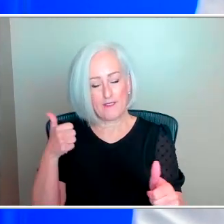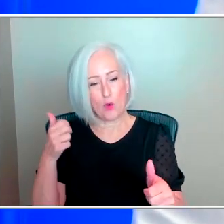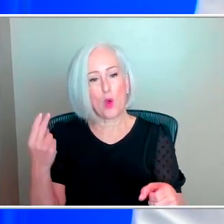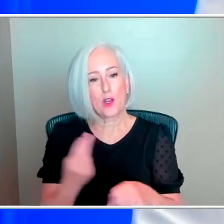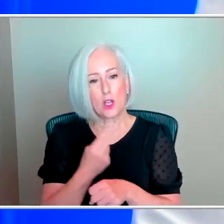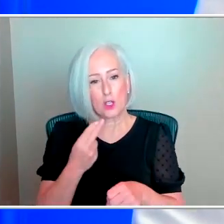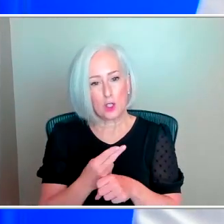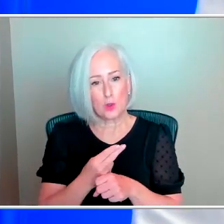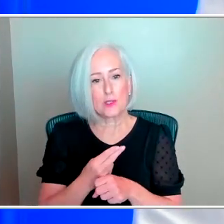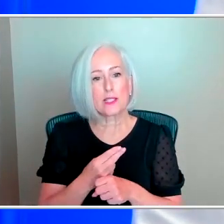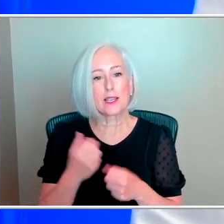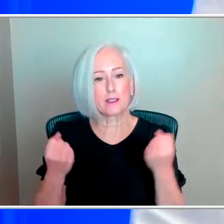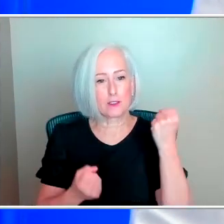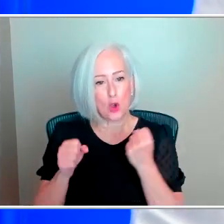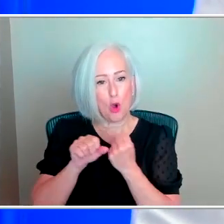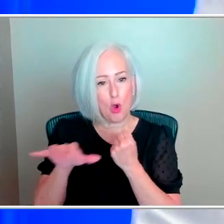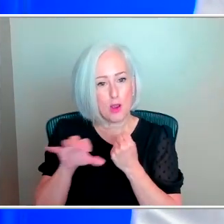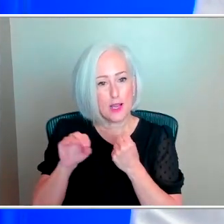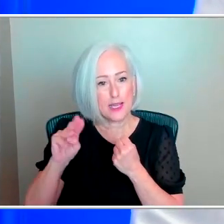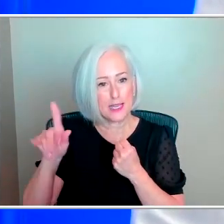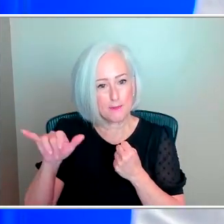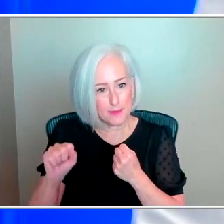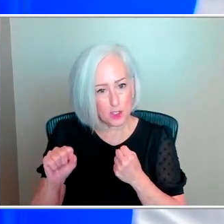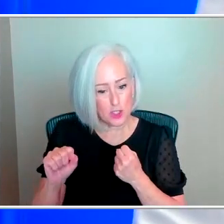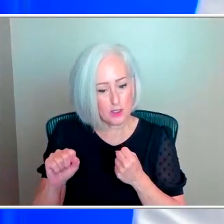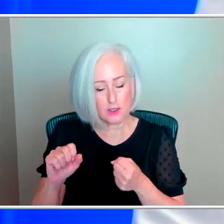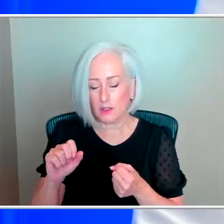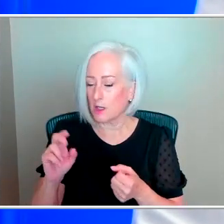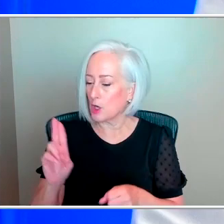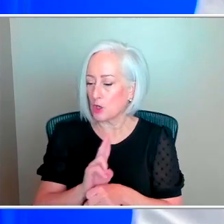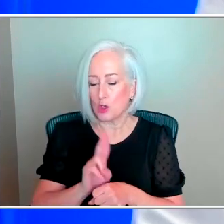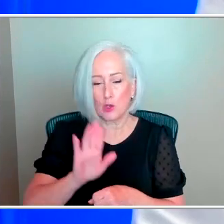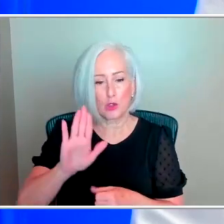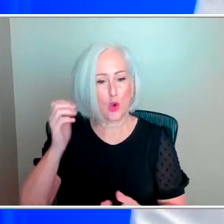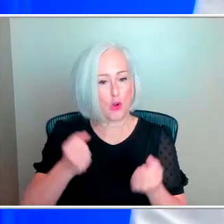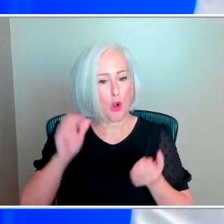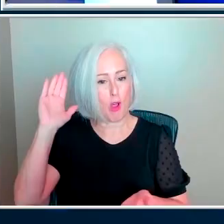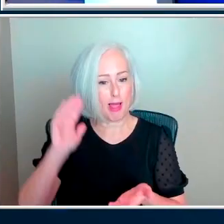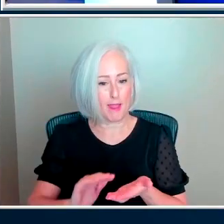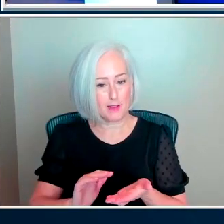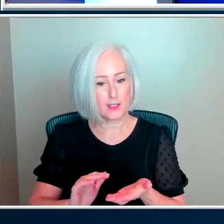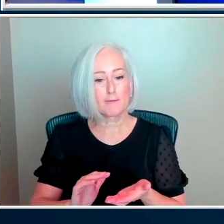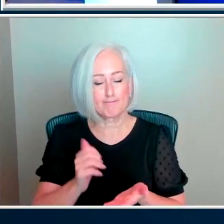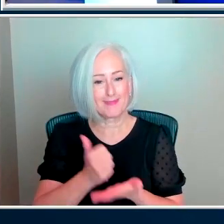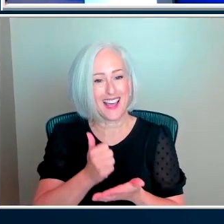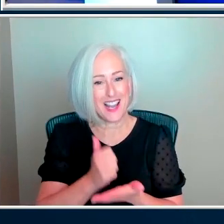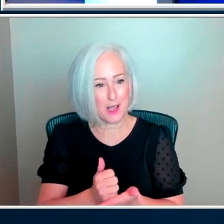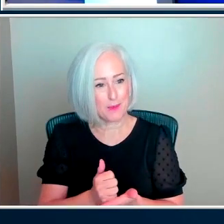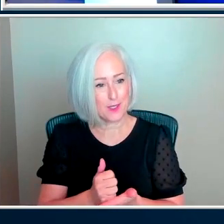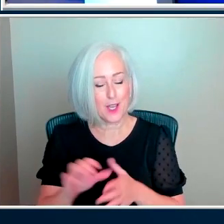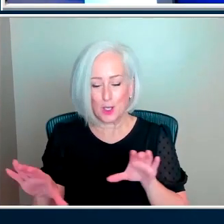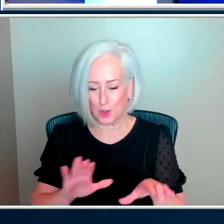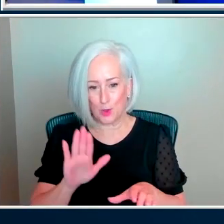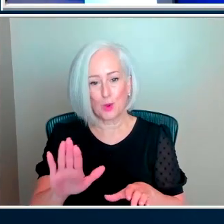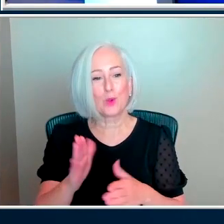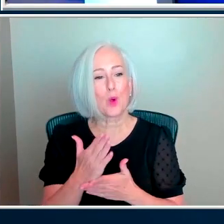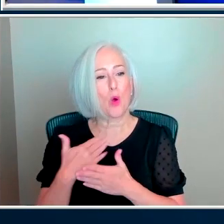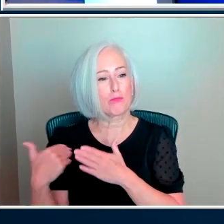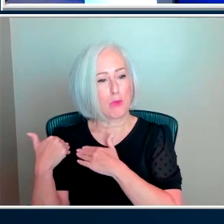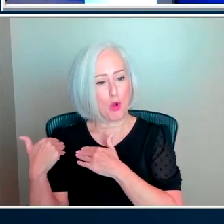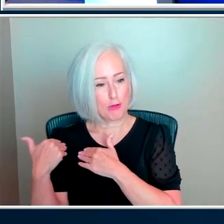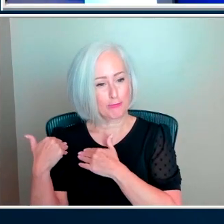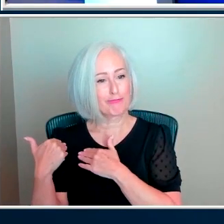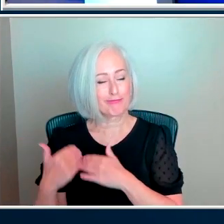emissions by using the car less, so be it. It all helps. Do your part. Do your part. And